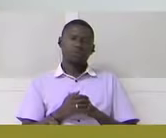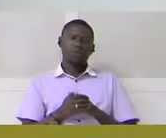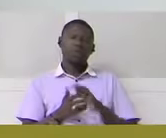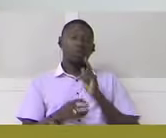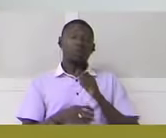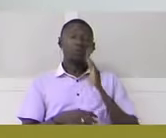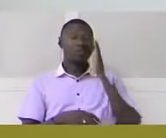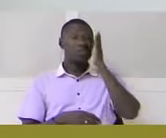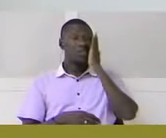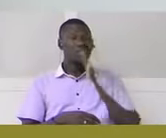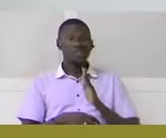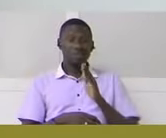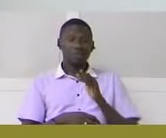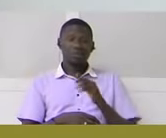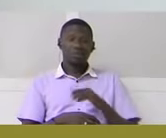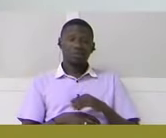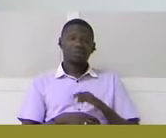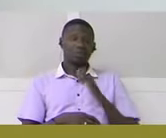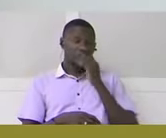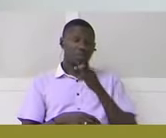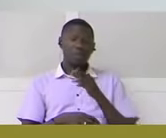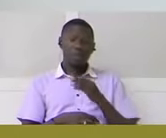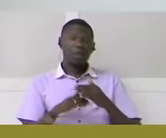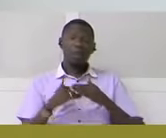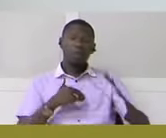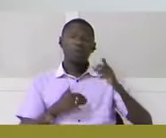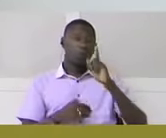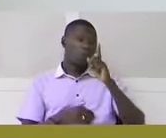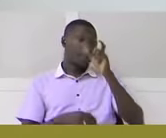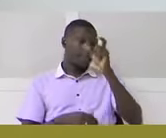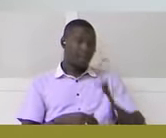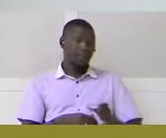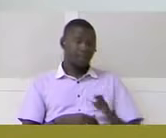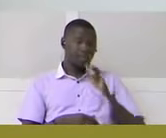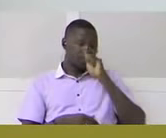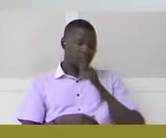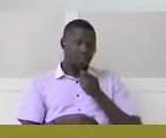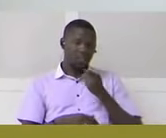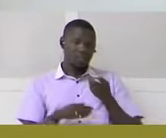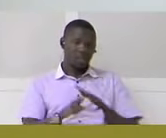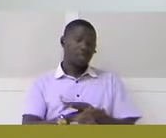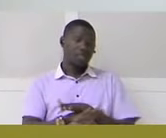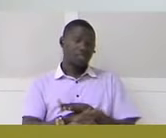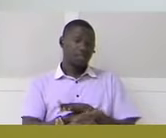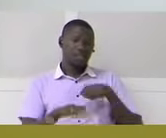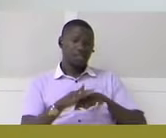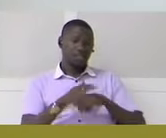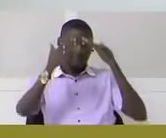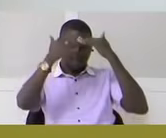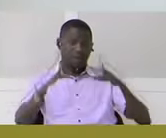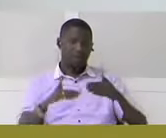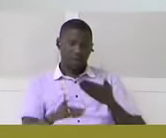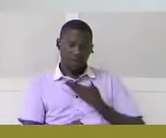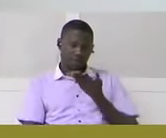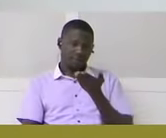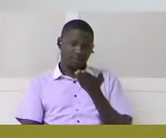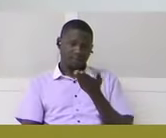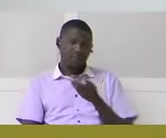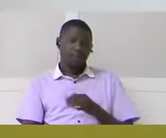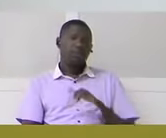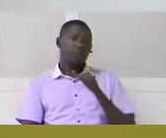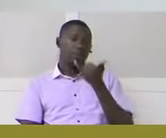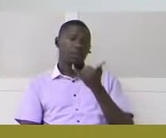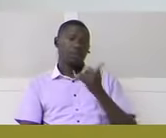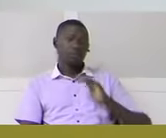one person died in that van. Bare ajawiyata halfo men siata mo kelenti wala fata vanu ni ngon. Yes ma'am.